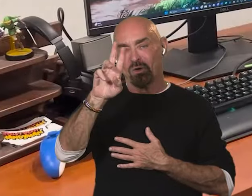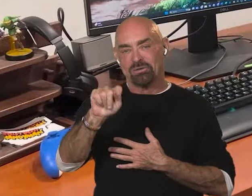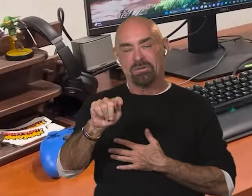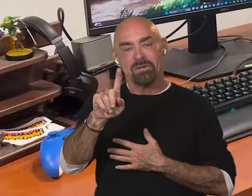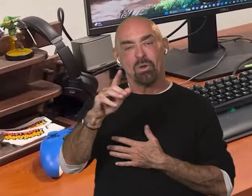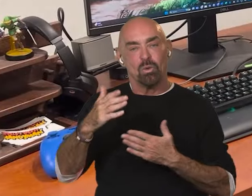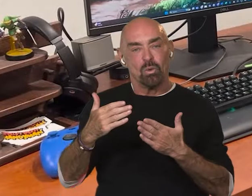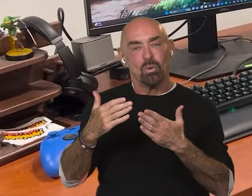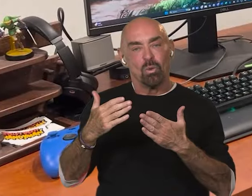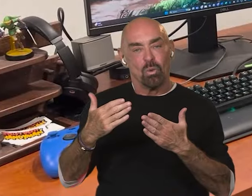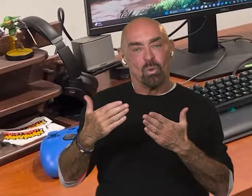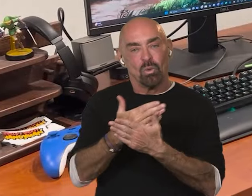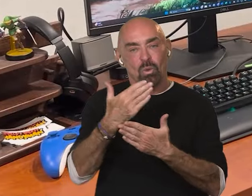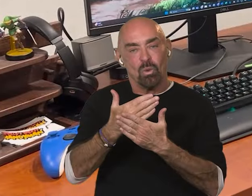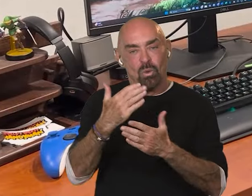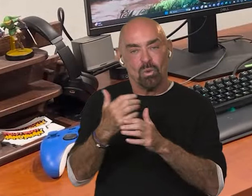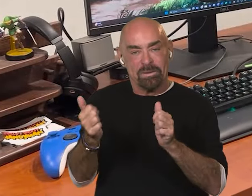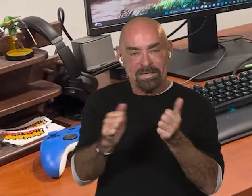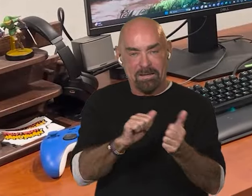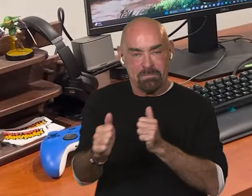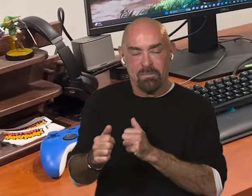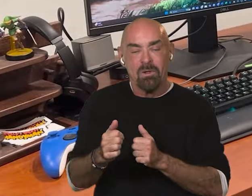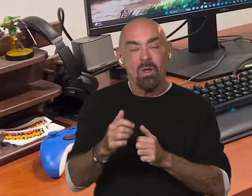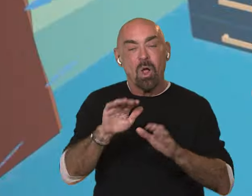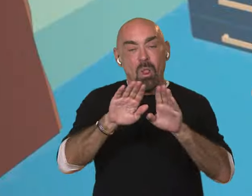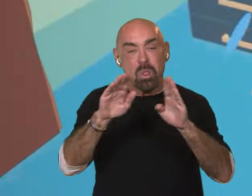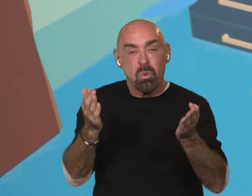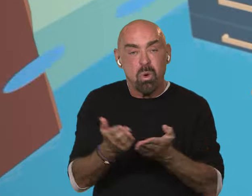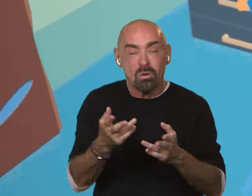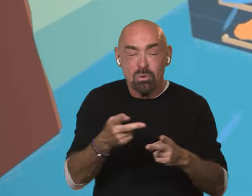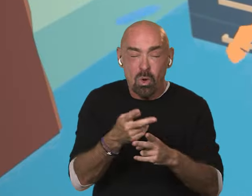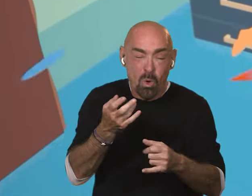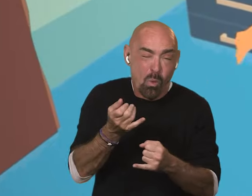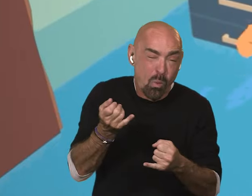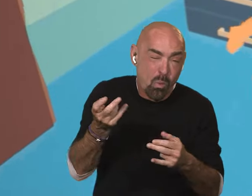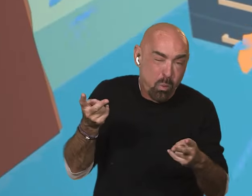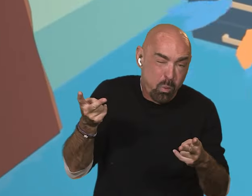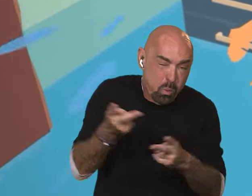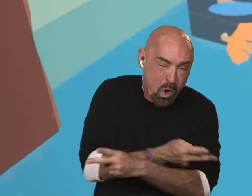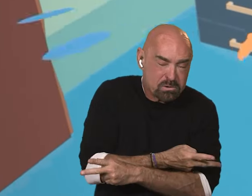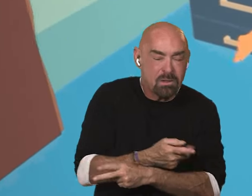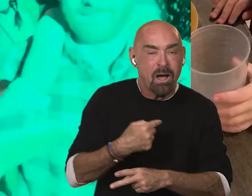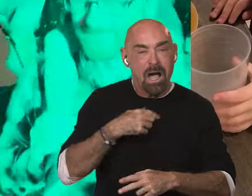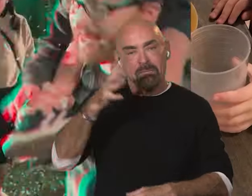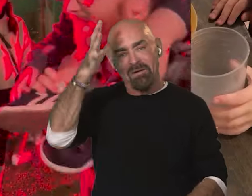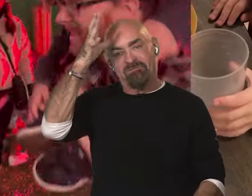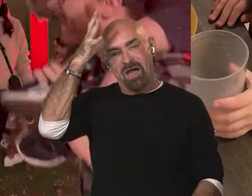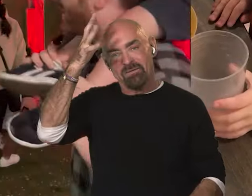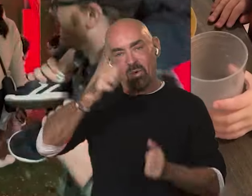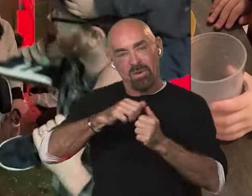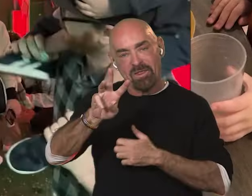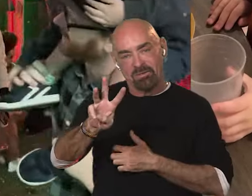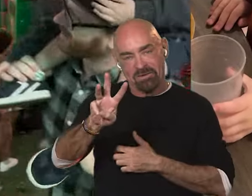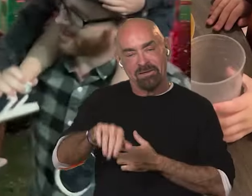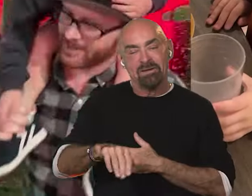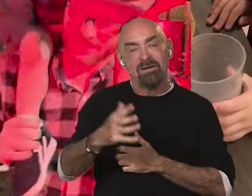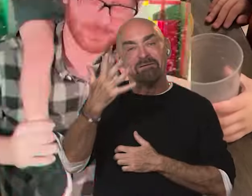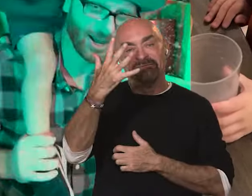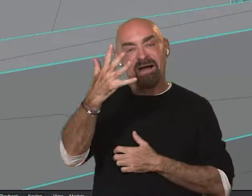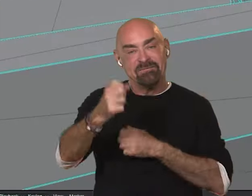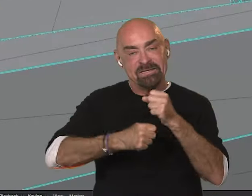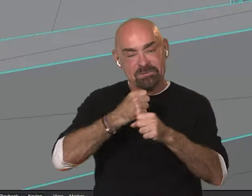Hi, I'm Kurt Olsen, the creator of the upcoming stealth comedy game, World's Worst Handyman. I'm also a father of three with a full-time